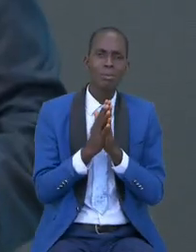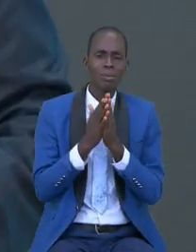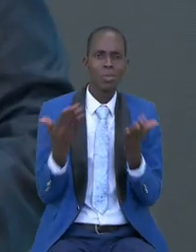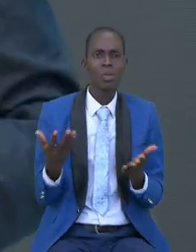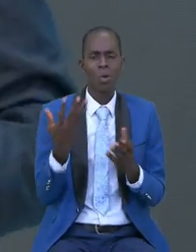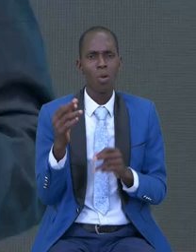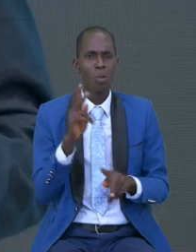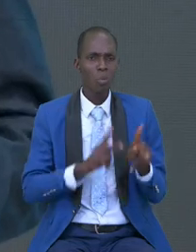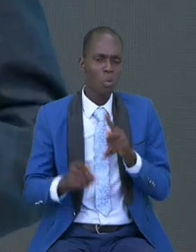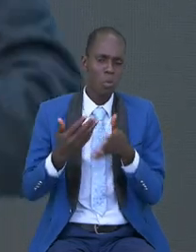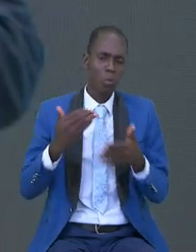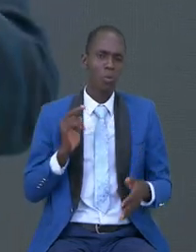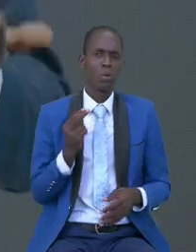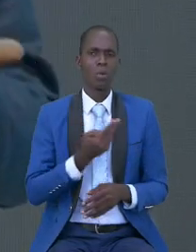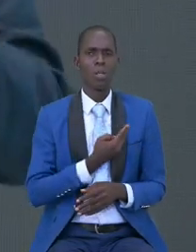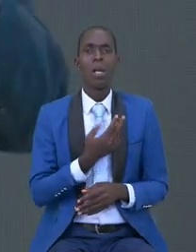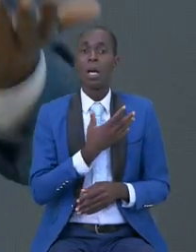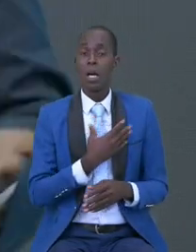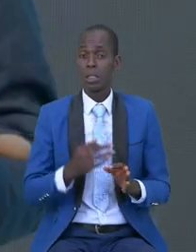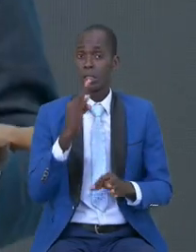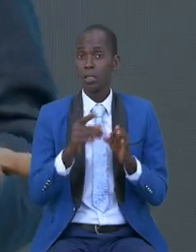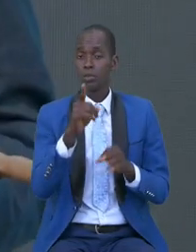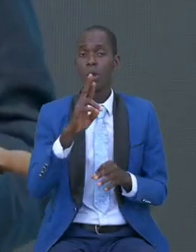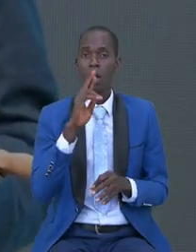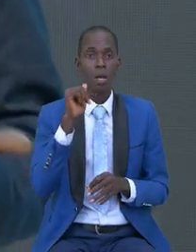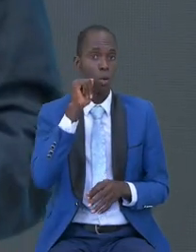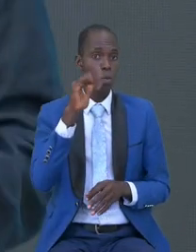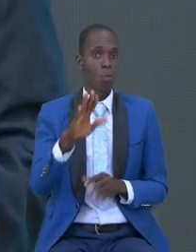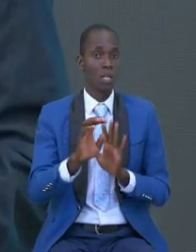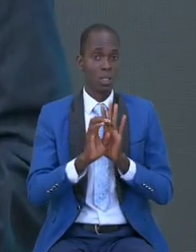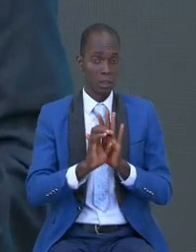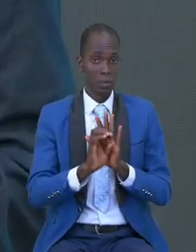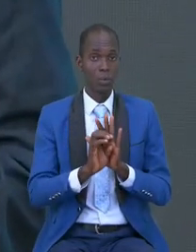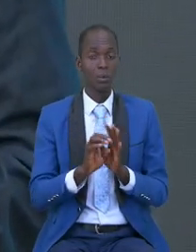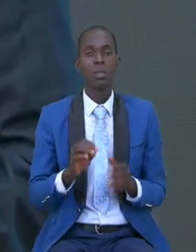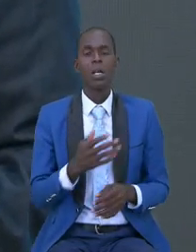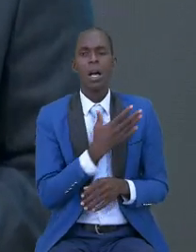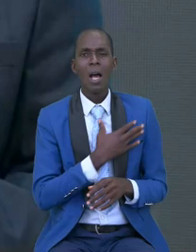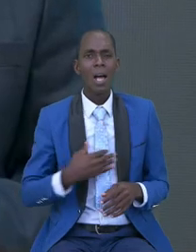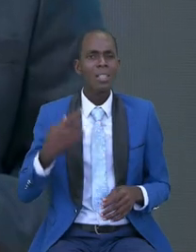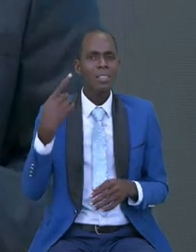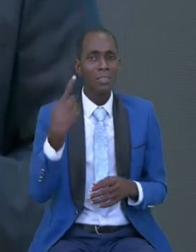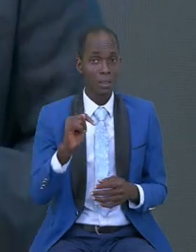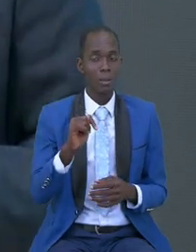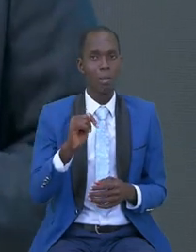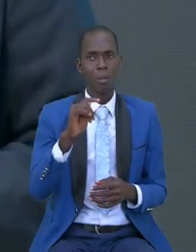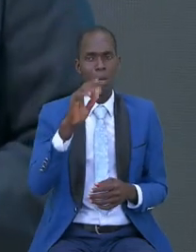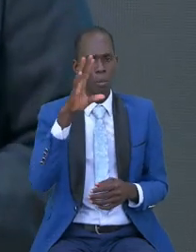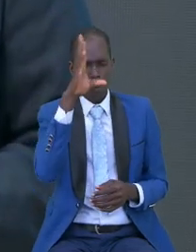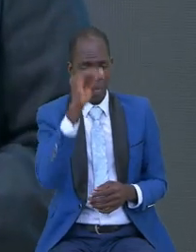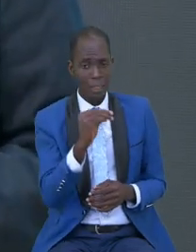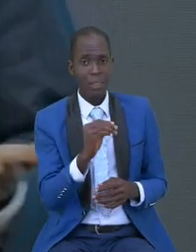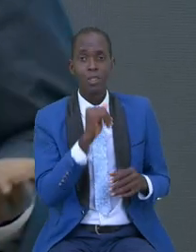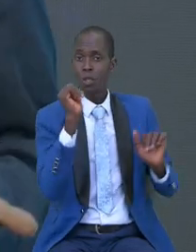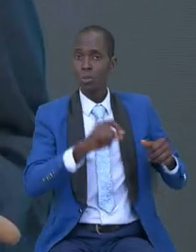people, and if you're a woman in particular, and even the men have not done anything like